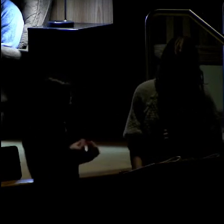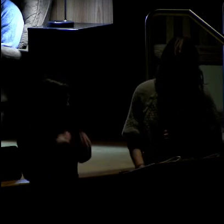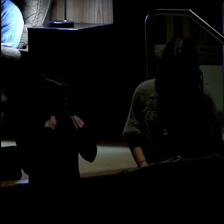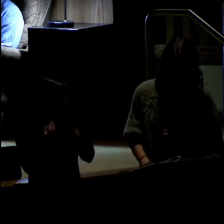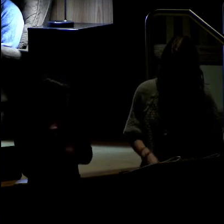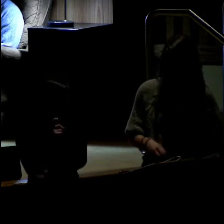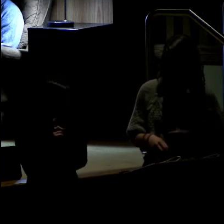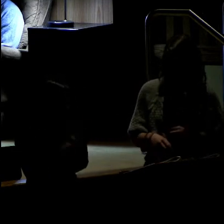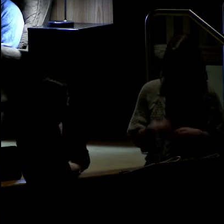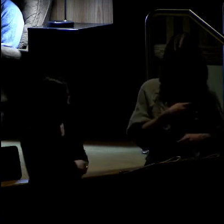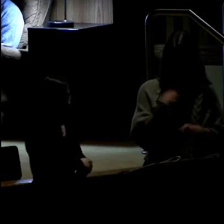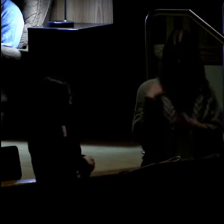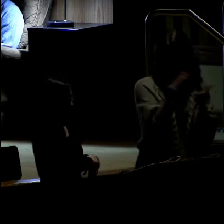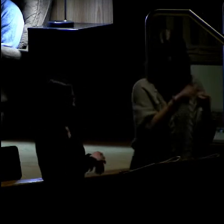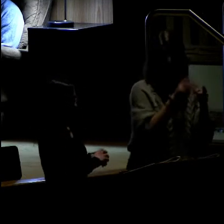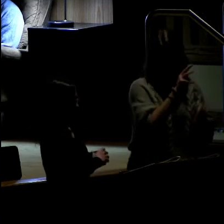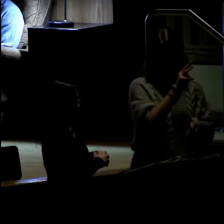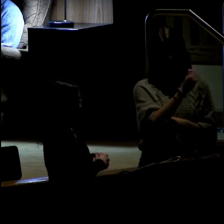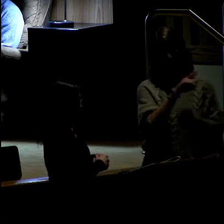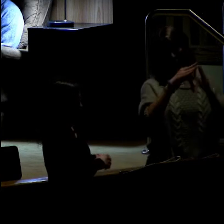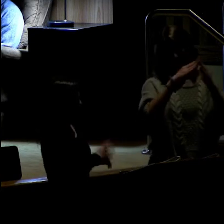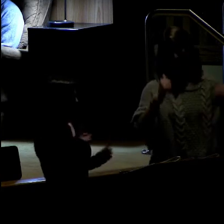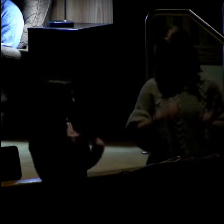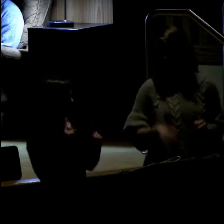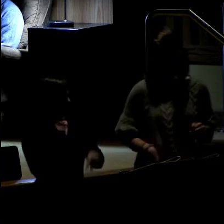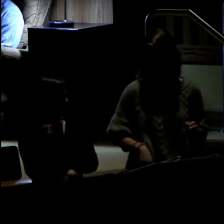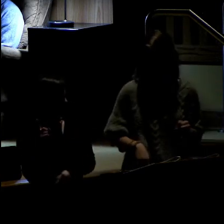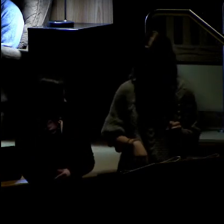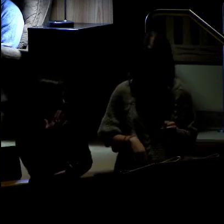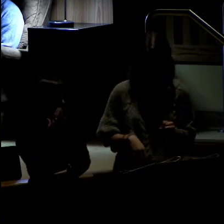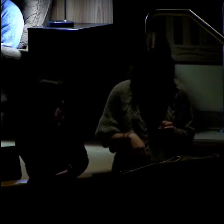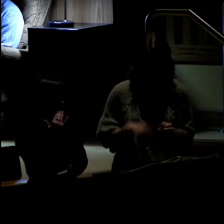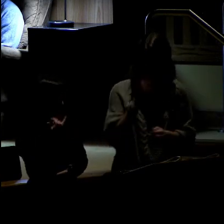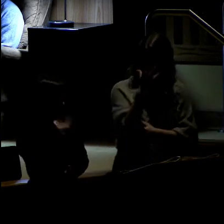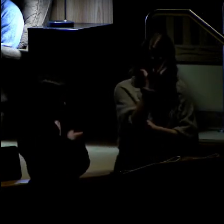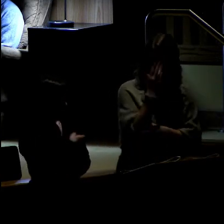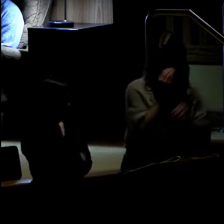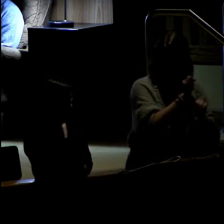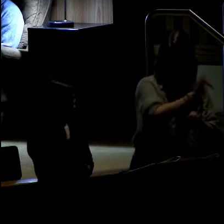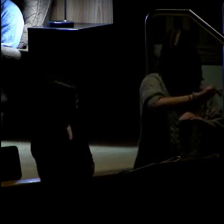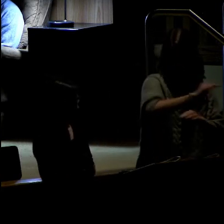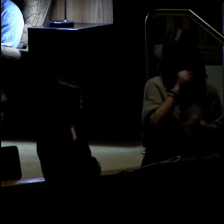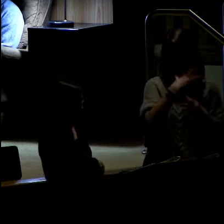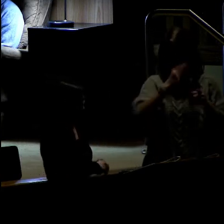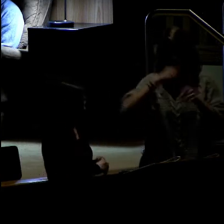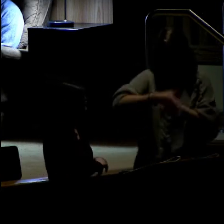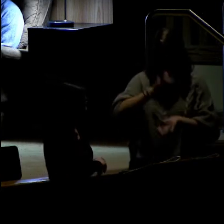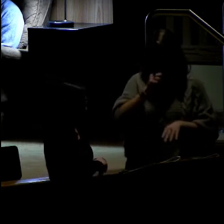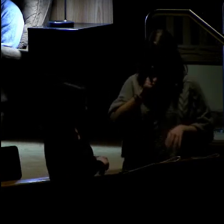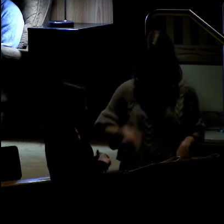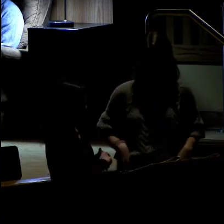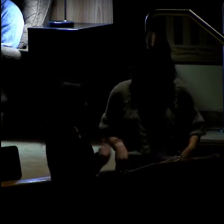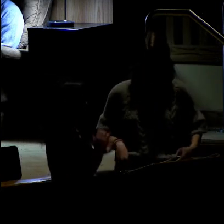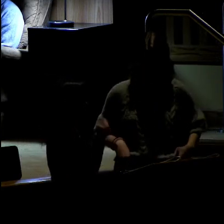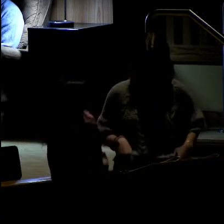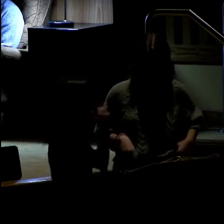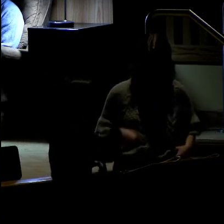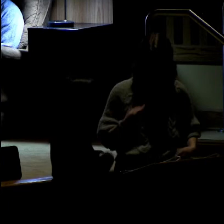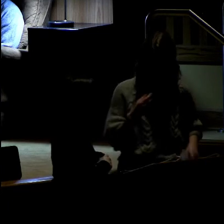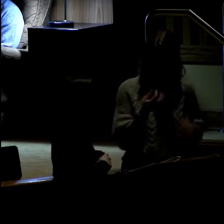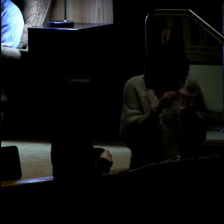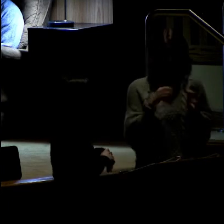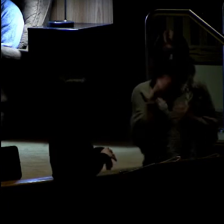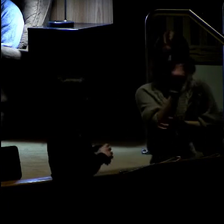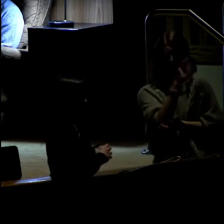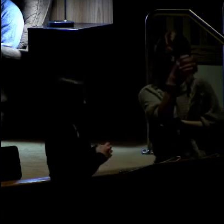We can take it to the Miller's house. Why would we take it there? Because that's where he spent the night. He's not leaving till after lunch. How do you know that, Sammy? Simple. I asked the